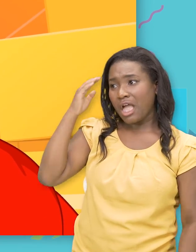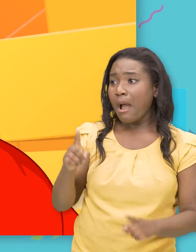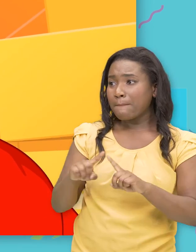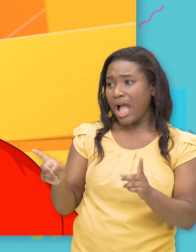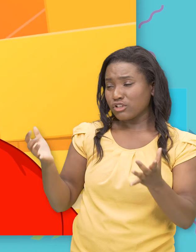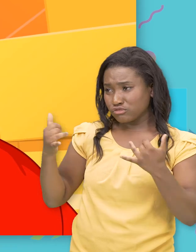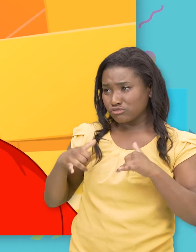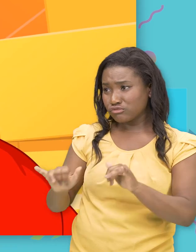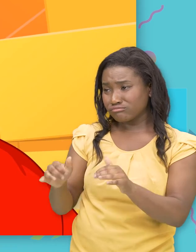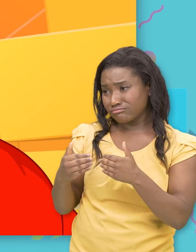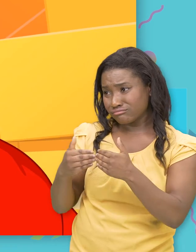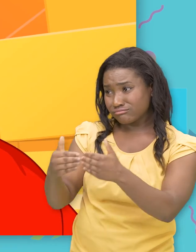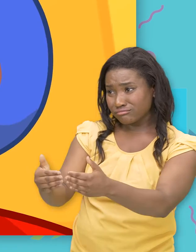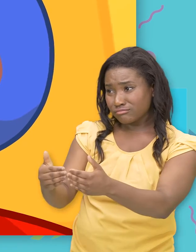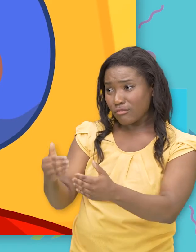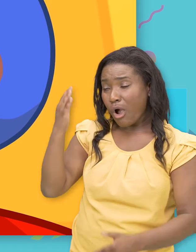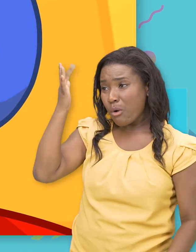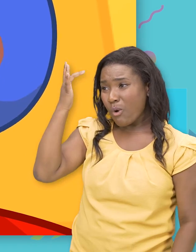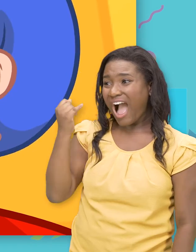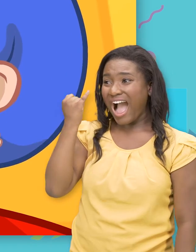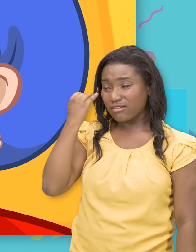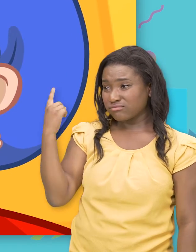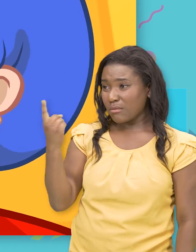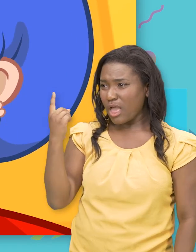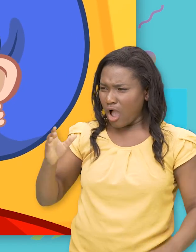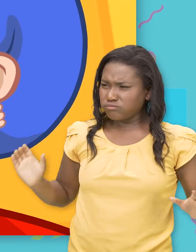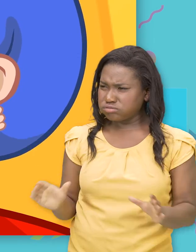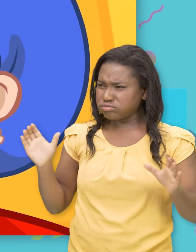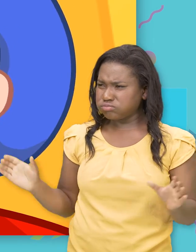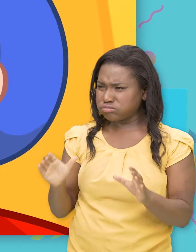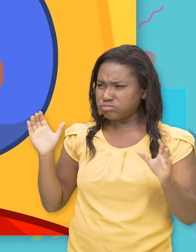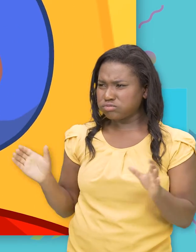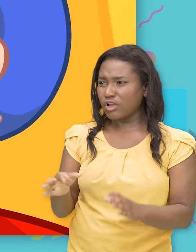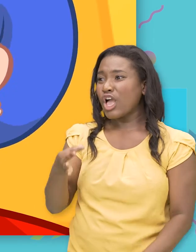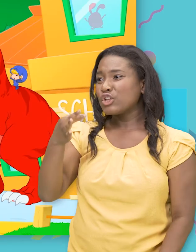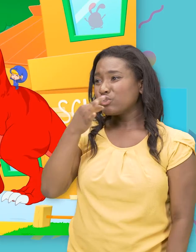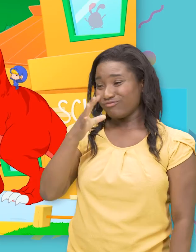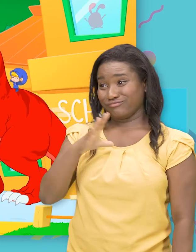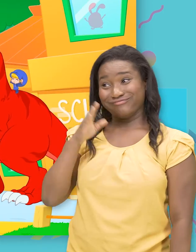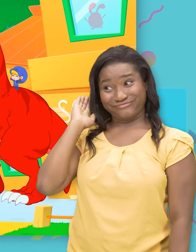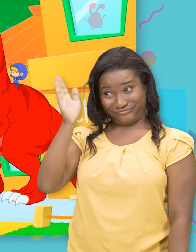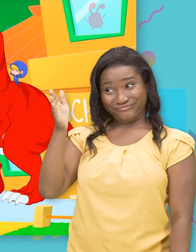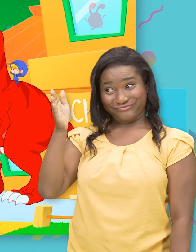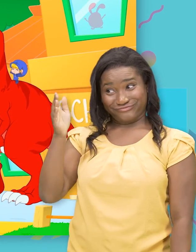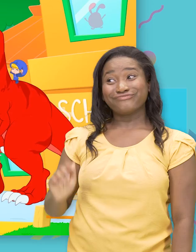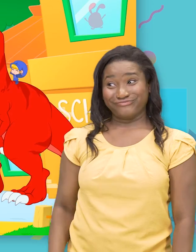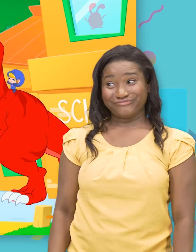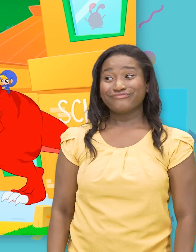but you should still do it, because if you do something a lot, you won't be scared anymore.